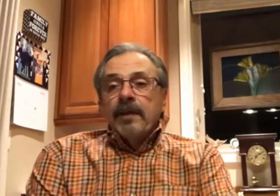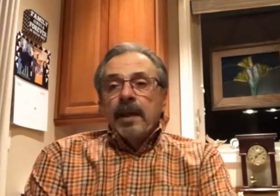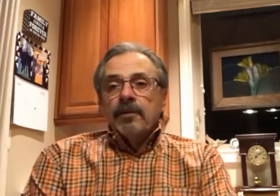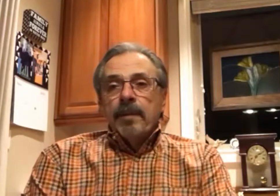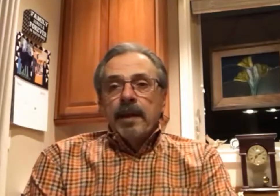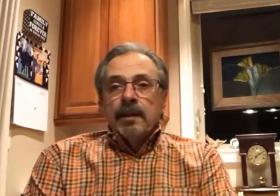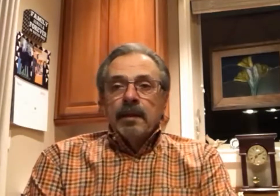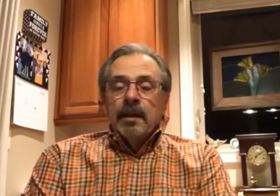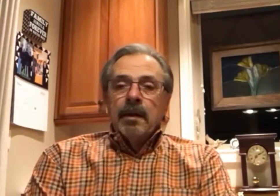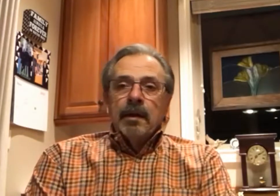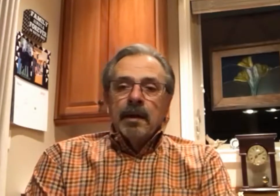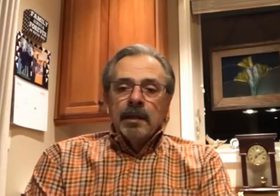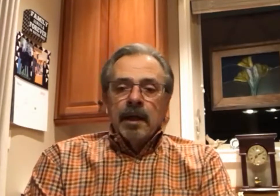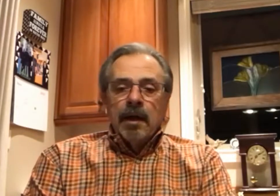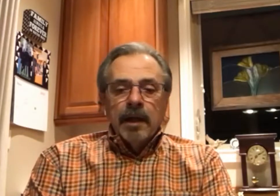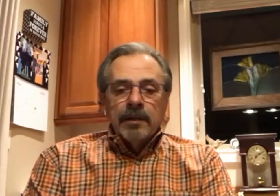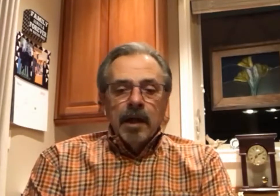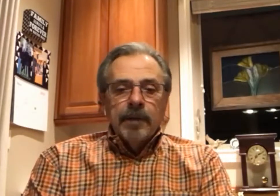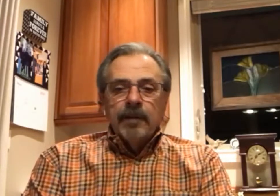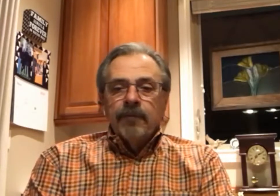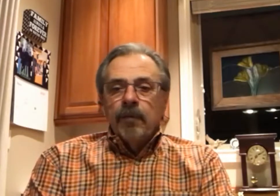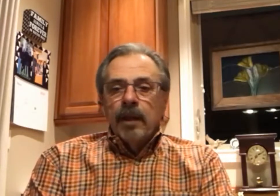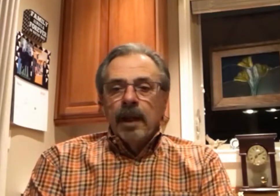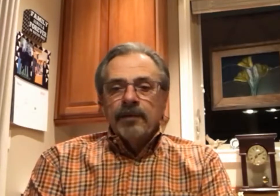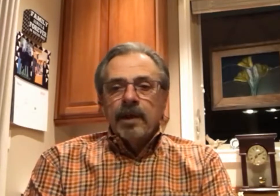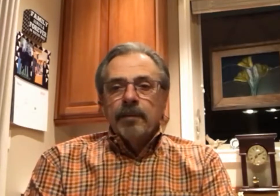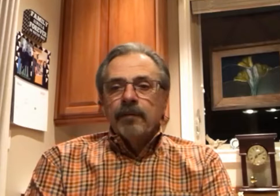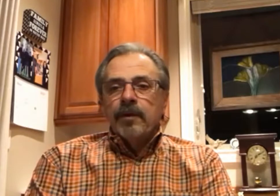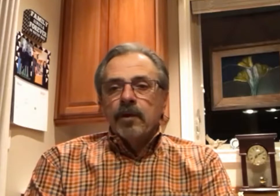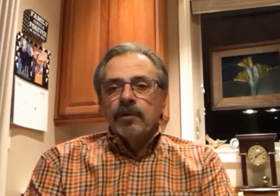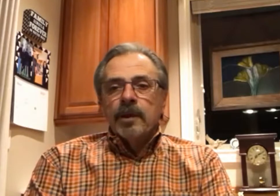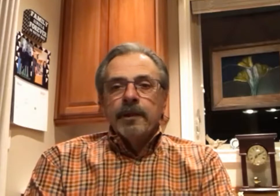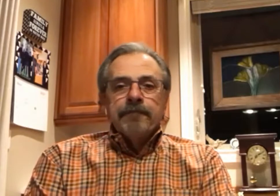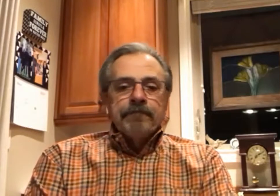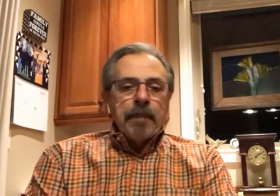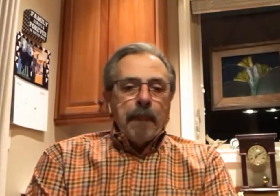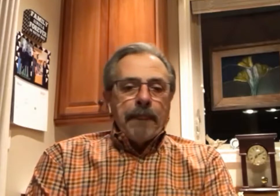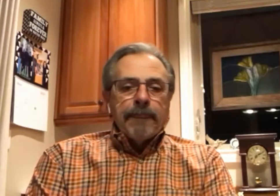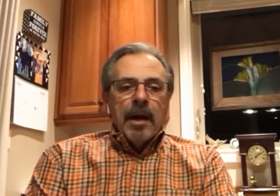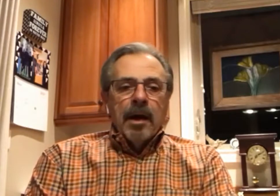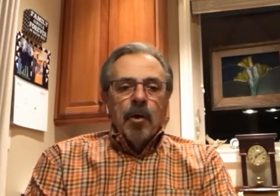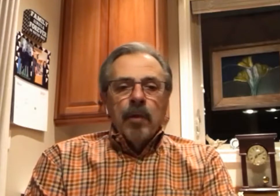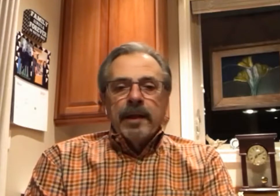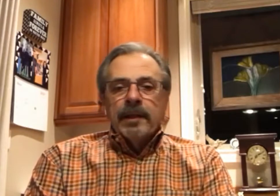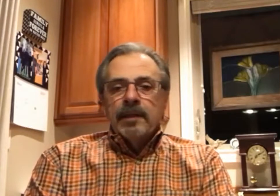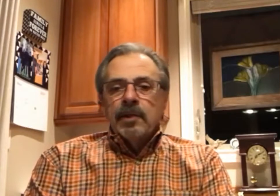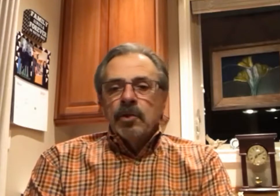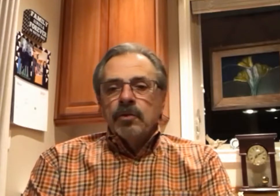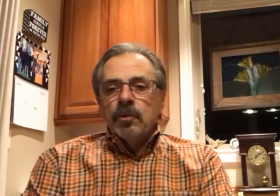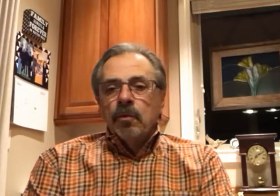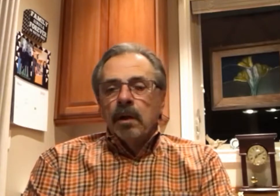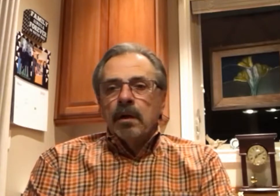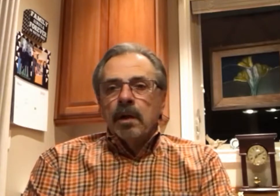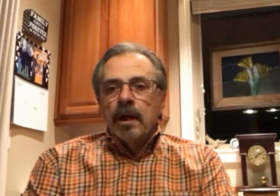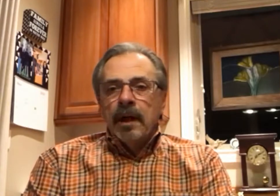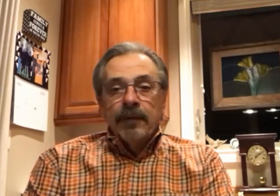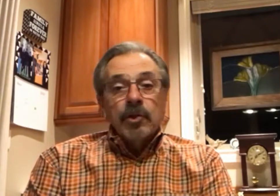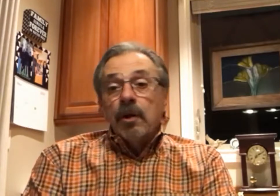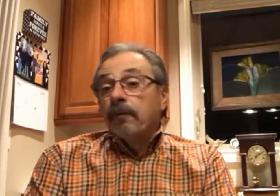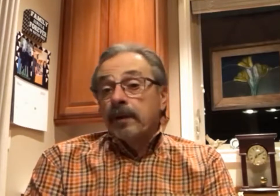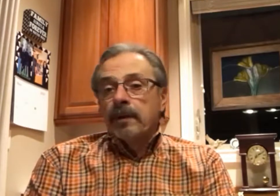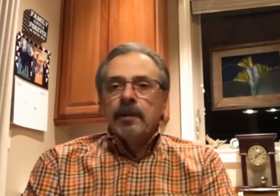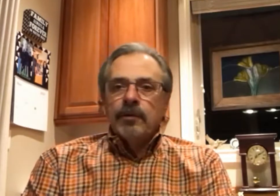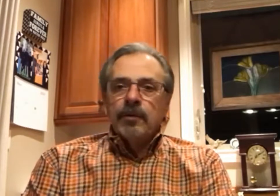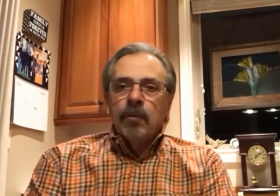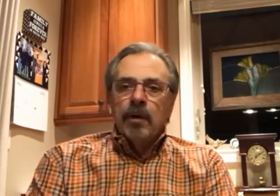public safety has been a hot topic for the last couple of years. We continue to work, and